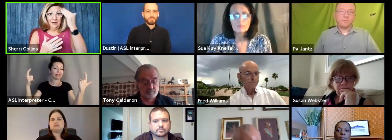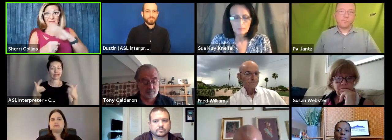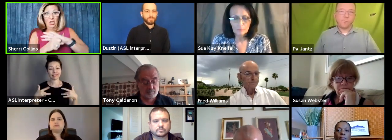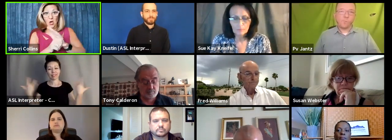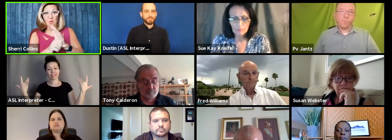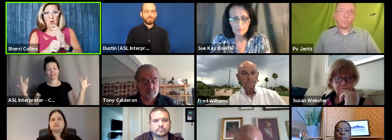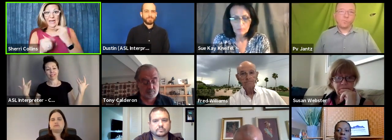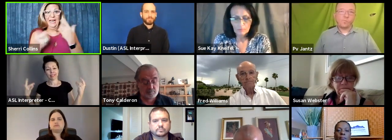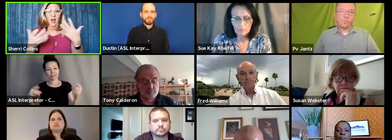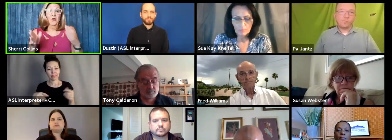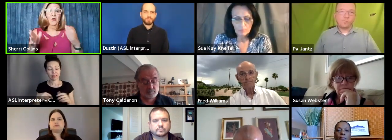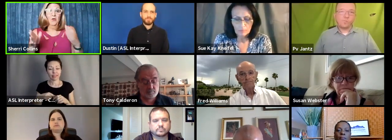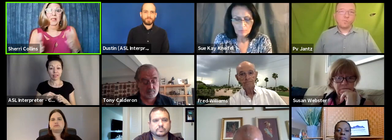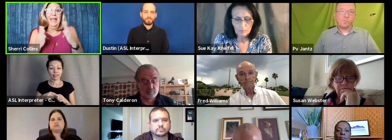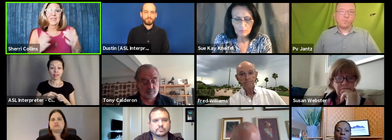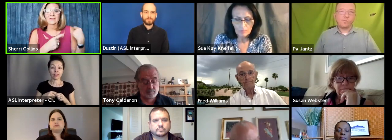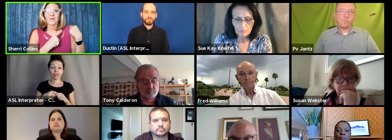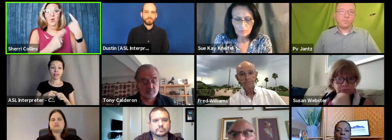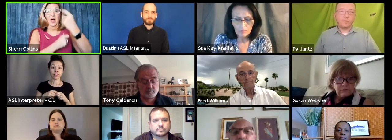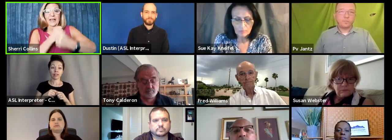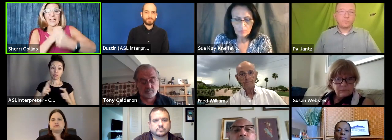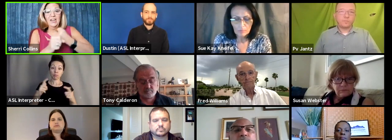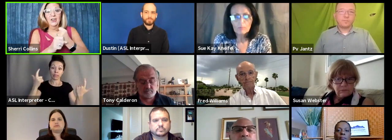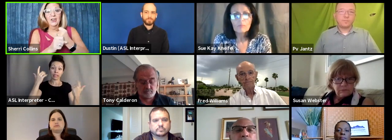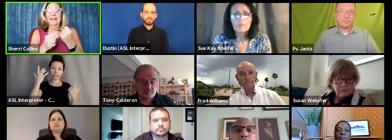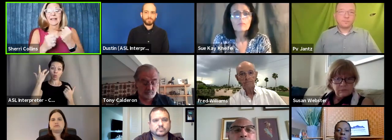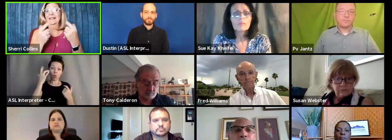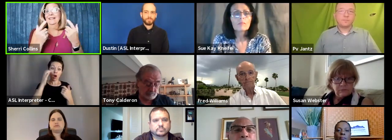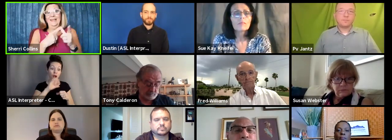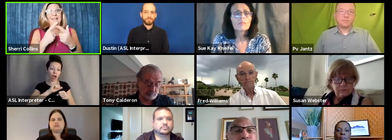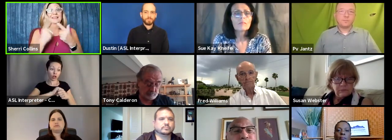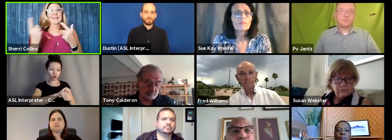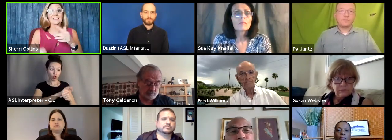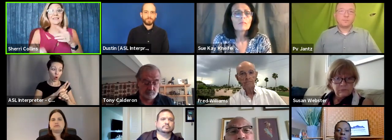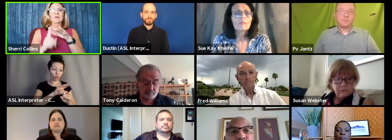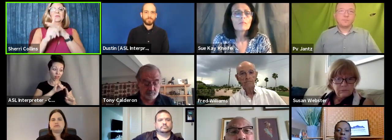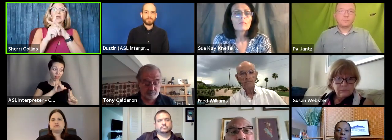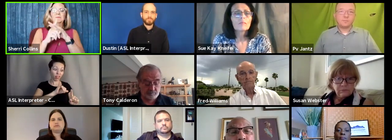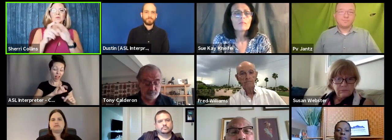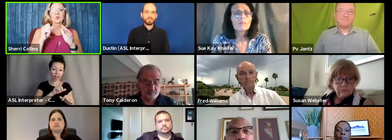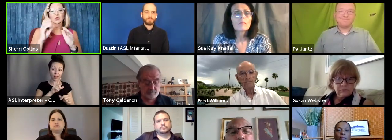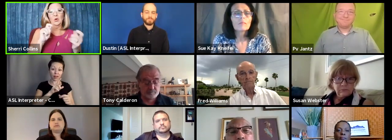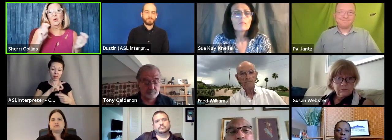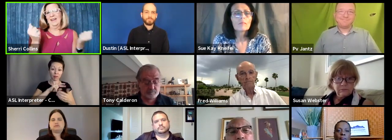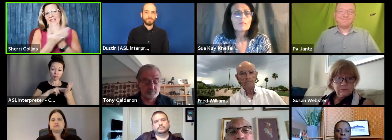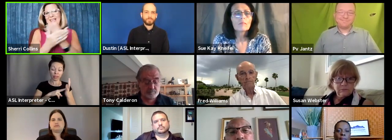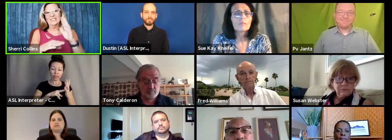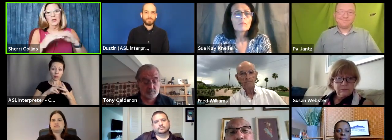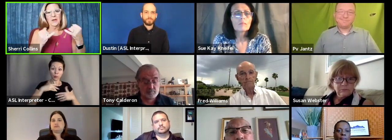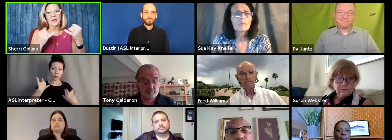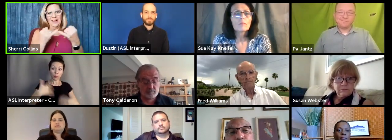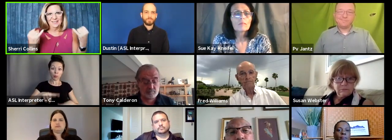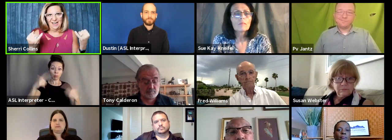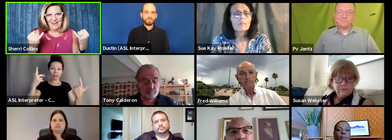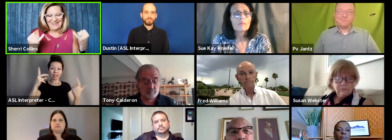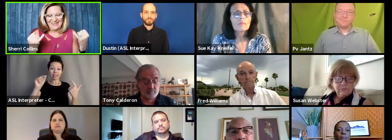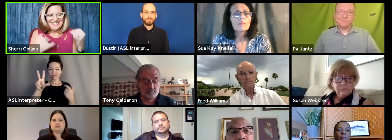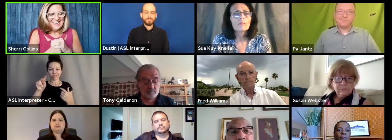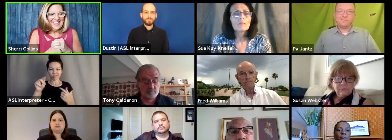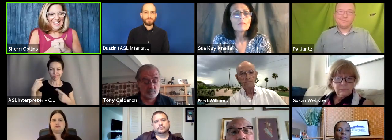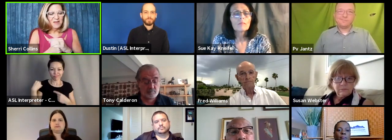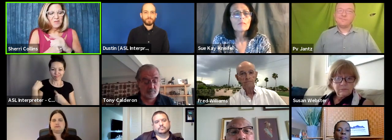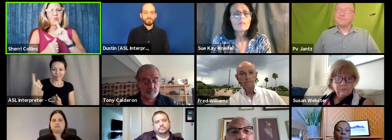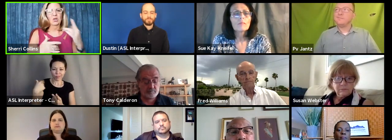not because of COVID. We had already planned this for a year, and then this comes up. So everything's going to be